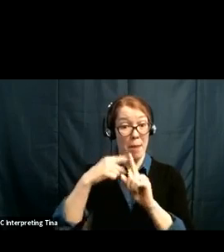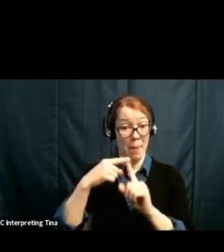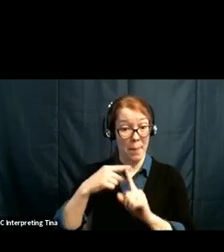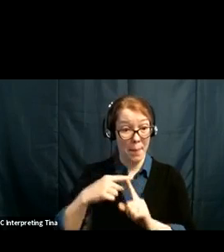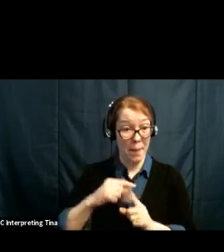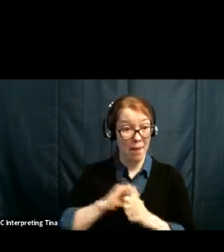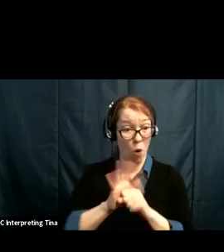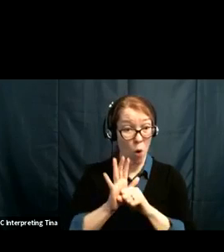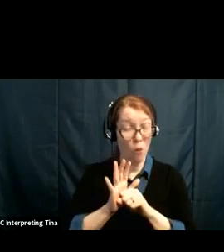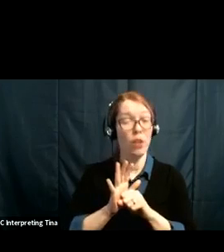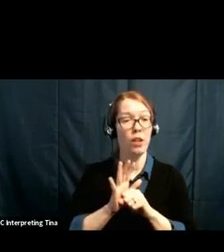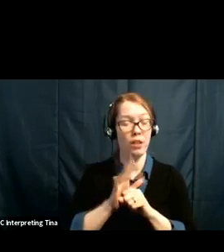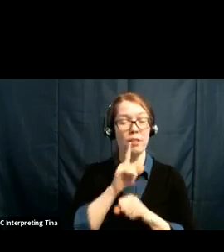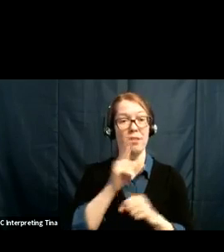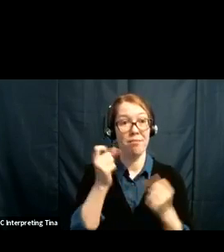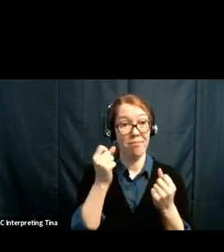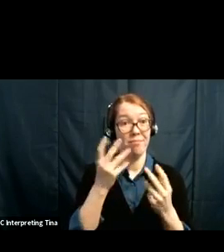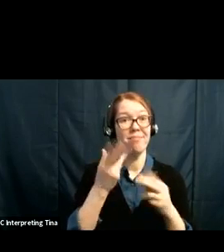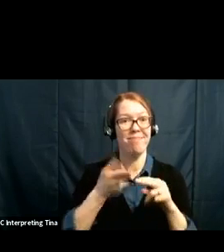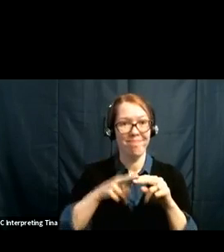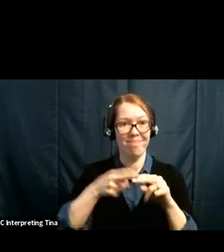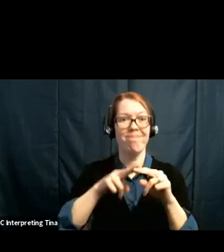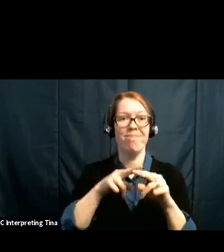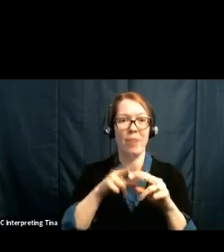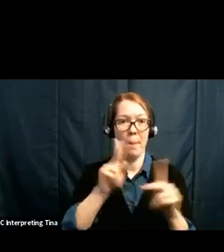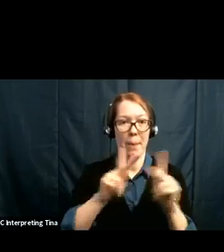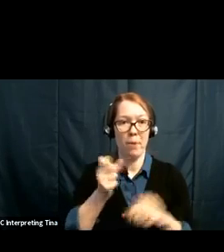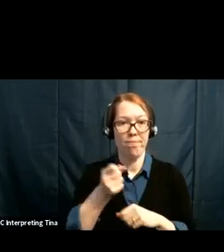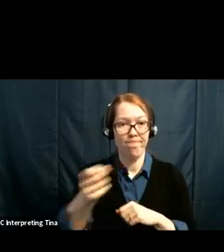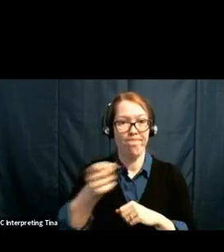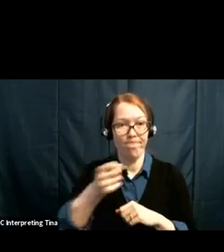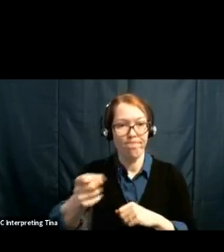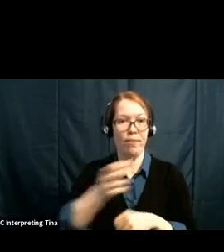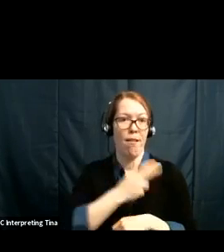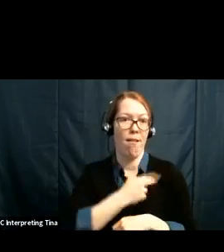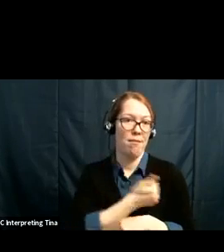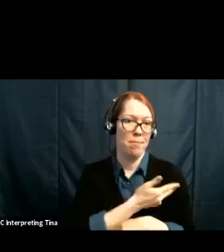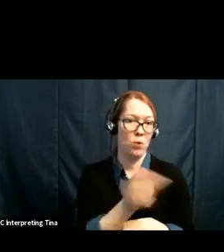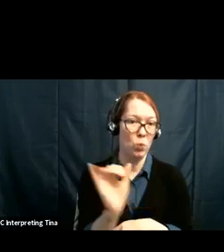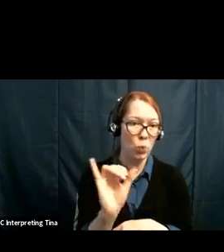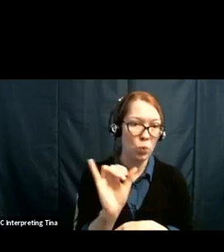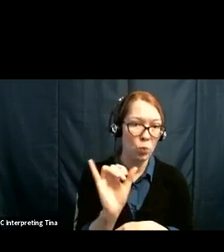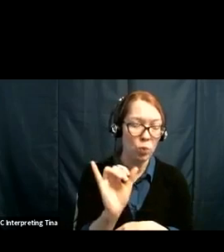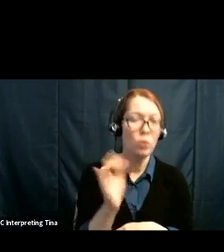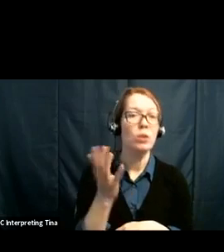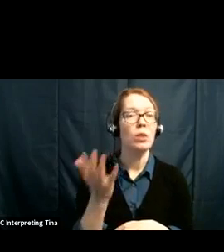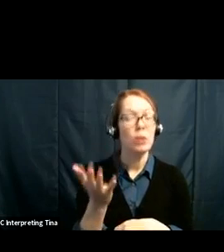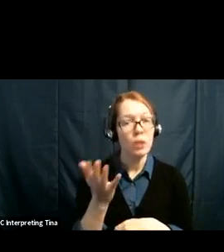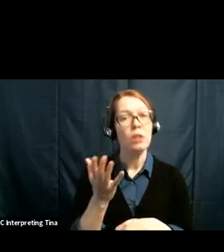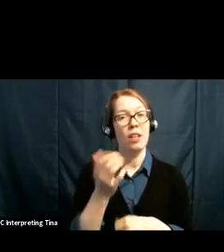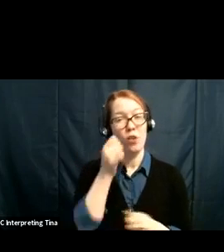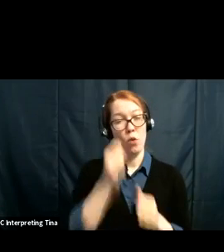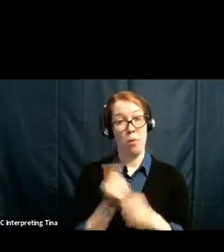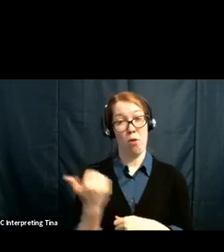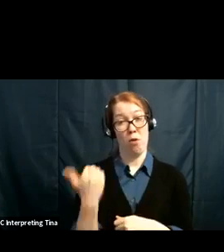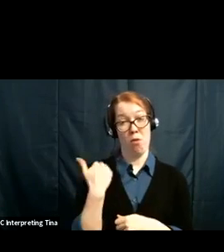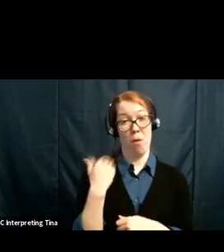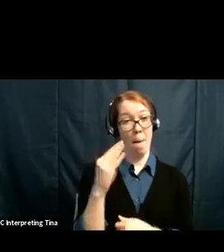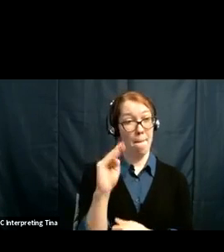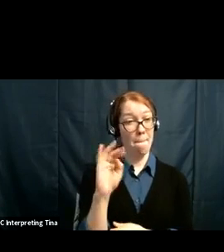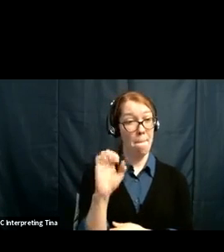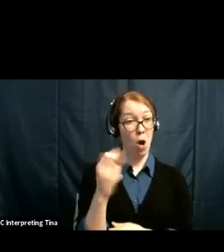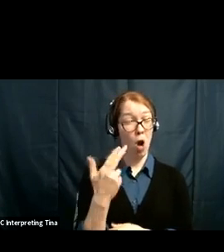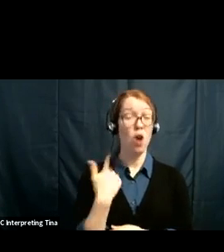COVID, our hospitalizations are increasing as well. And that's, if we remember back in March, we were all